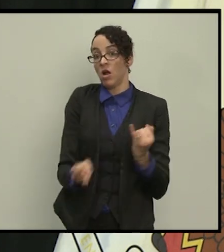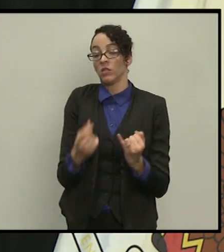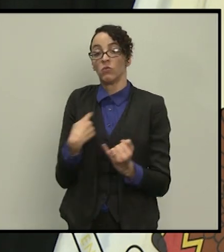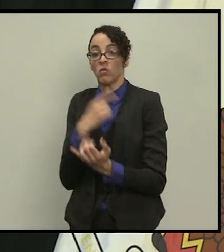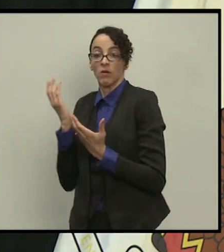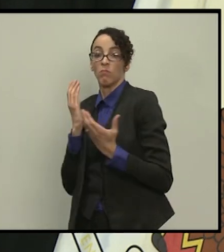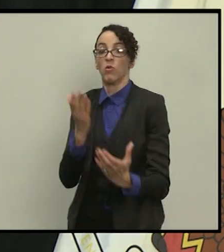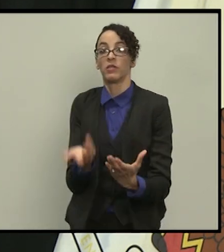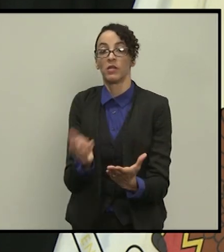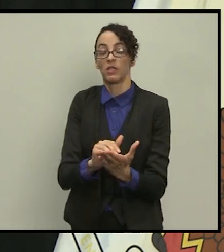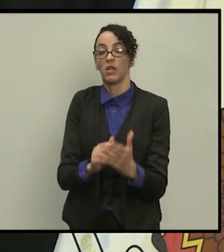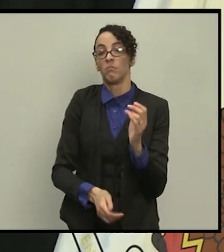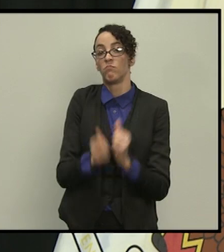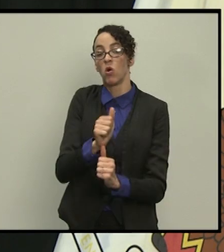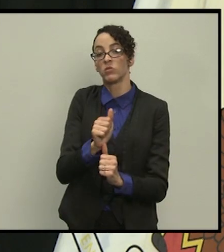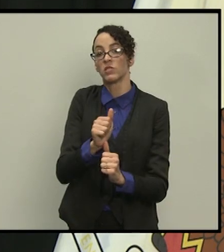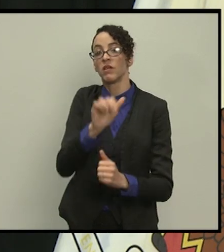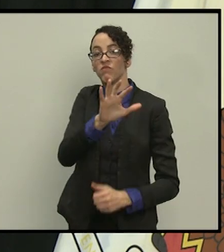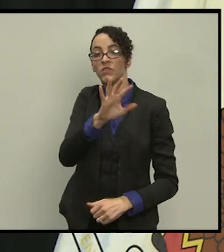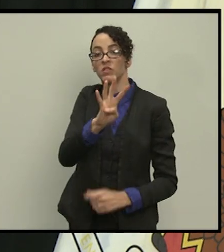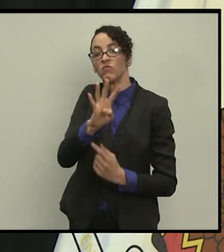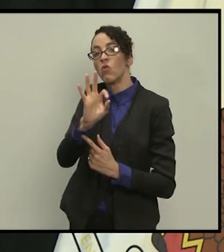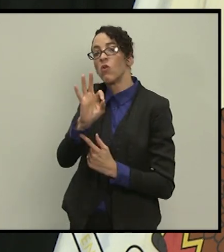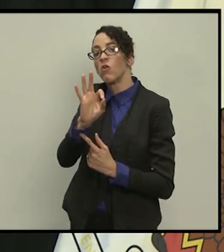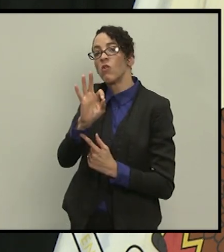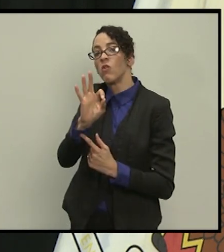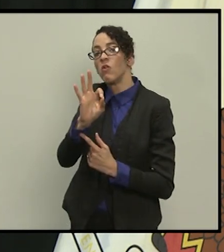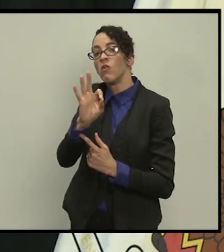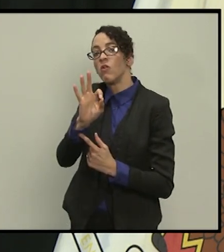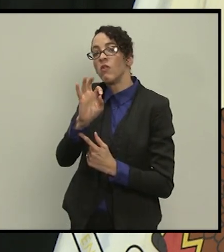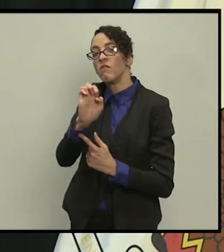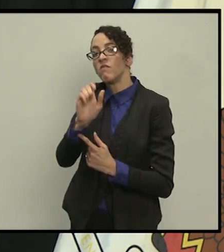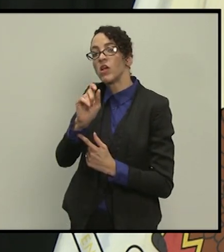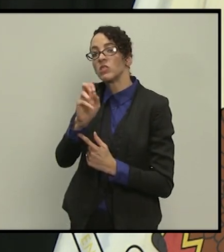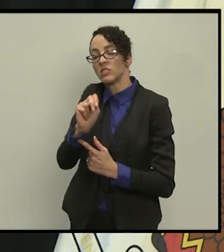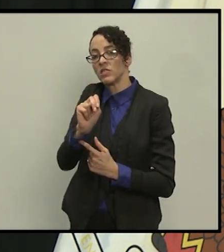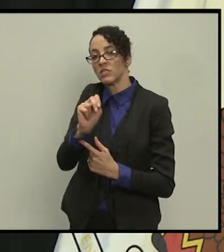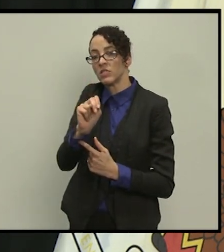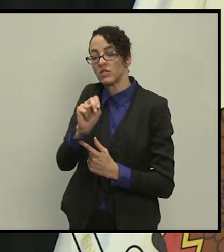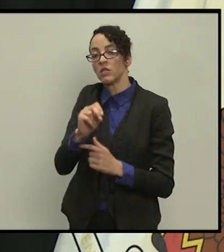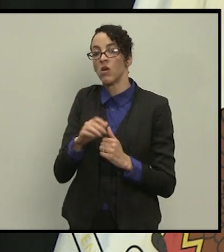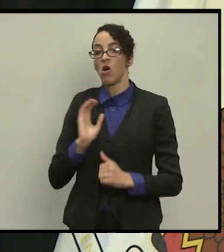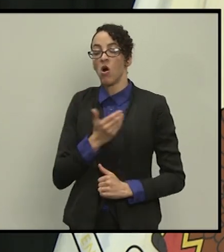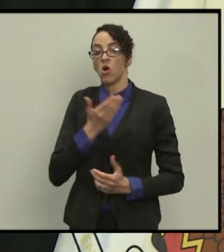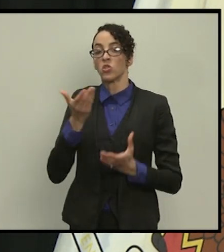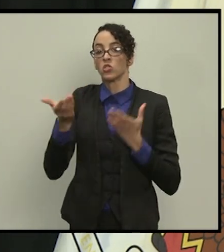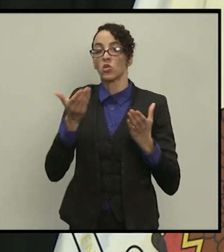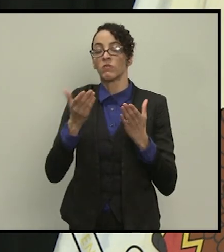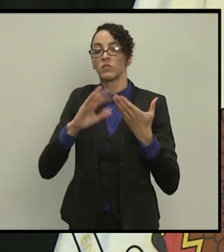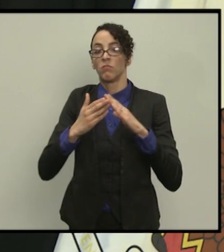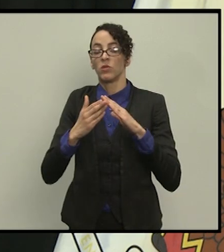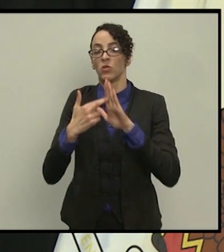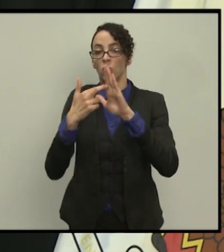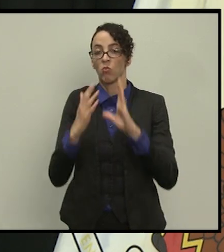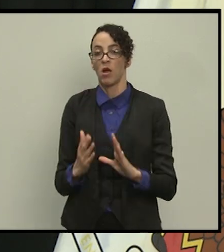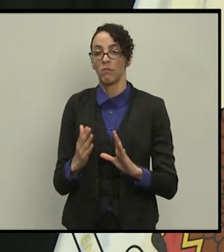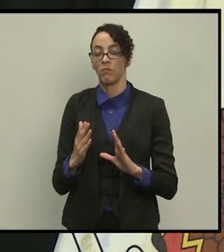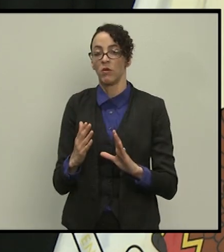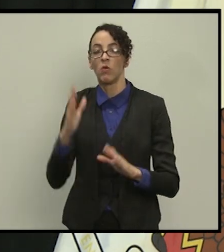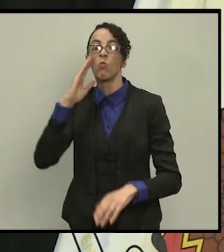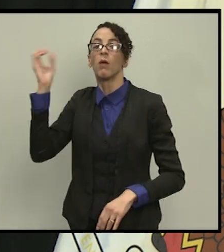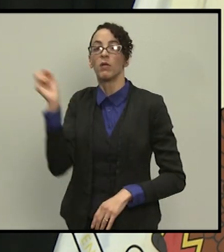the 54 Felton, our first community service route to come back, which runs through a long series of